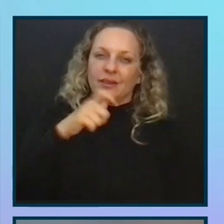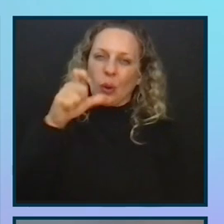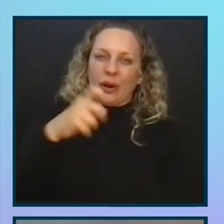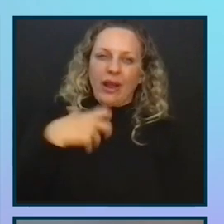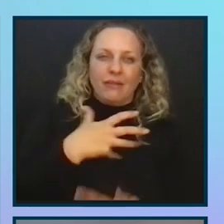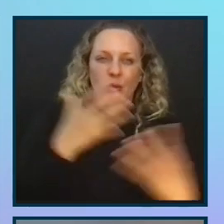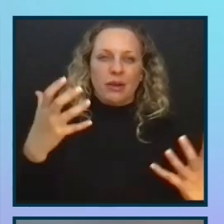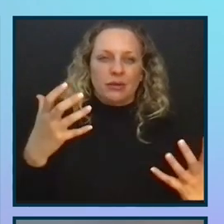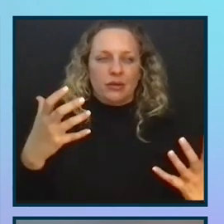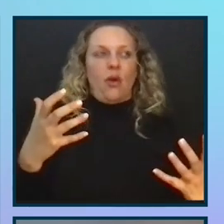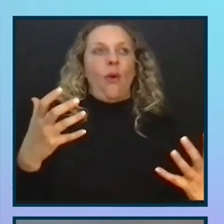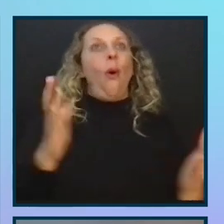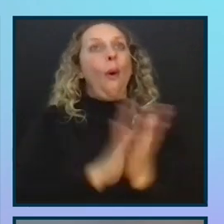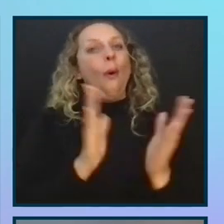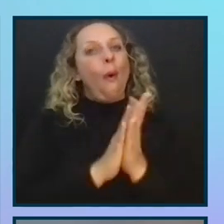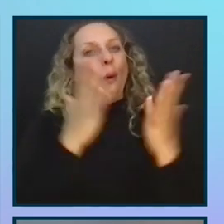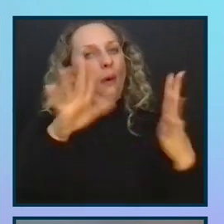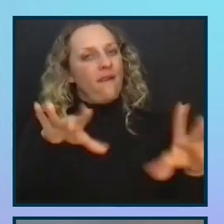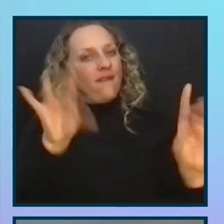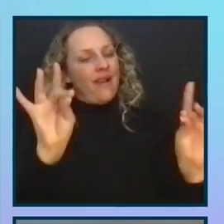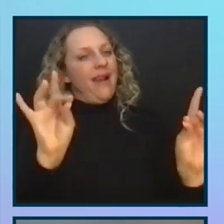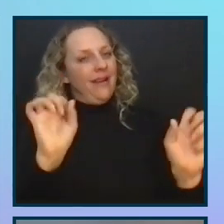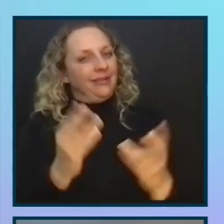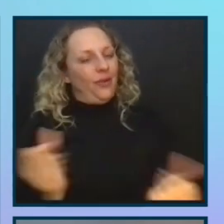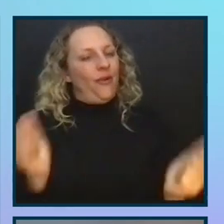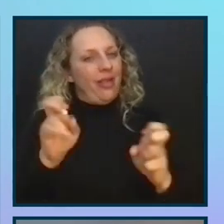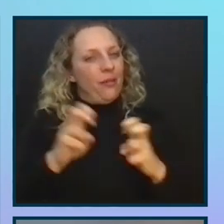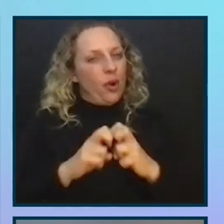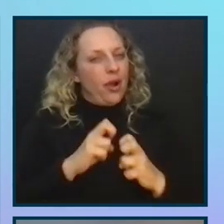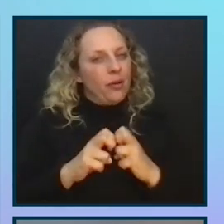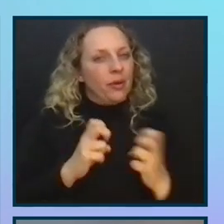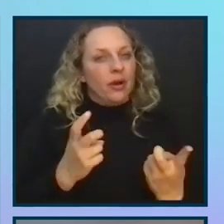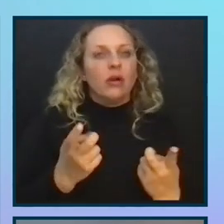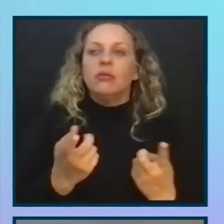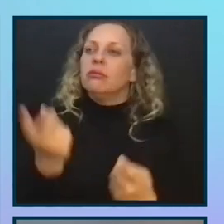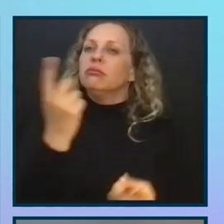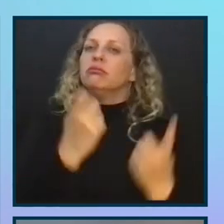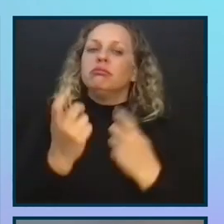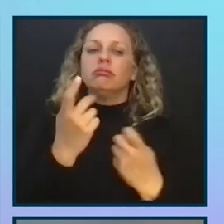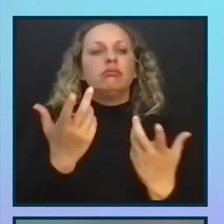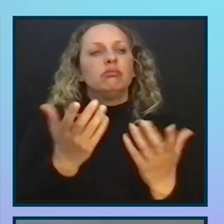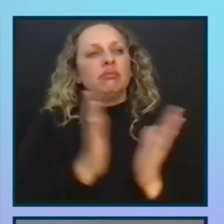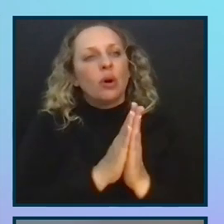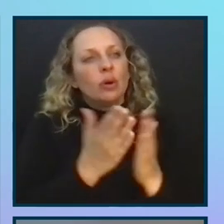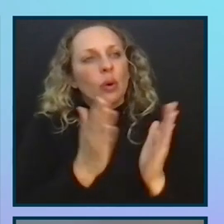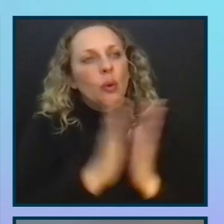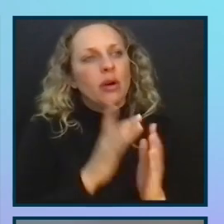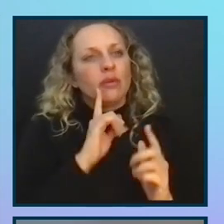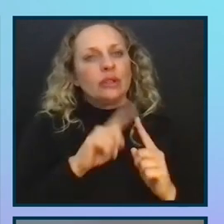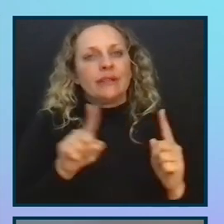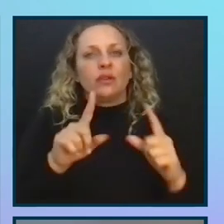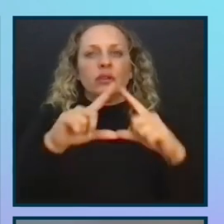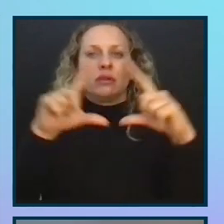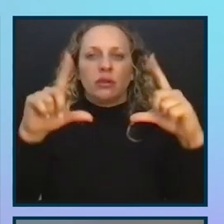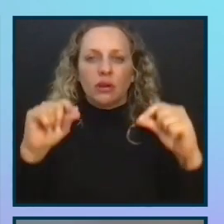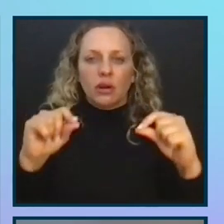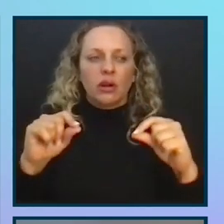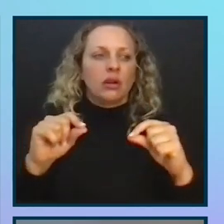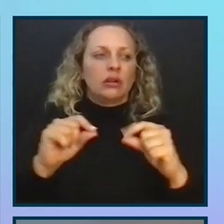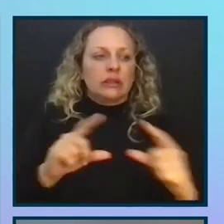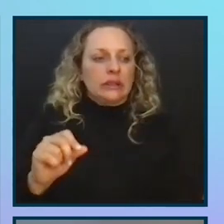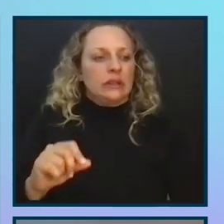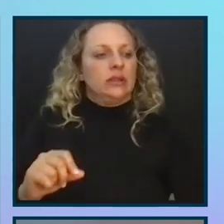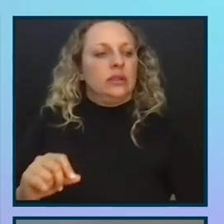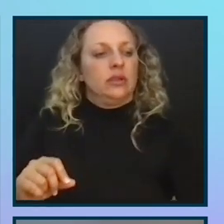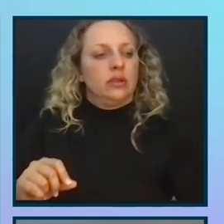news, hooray! So now we can tell that while there's been requests for different components like cards or tiles or containers, these